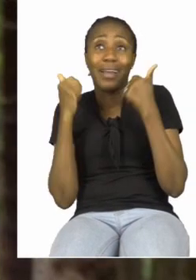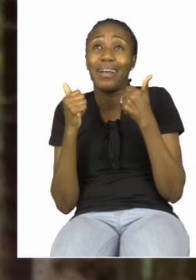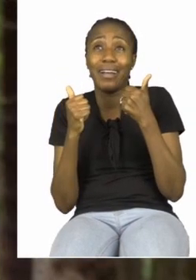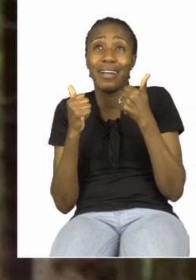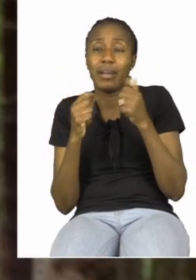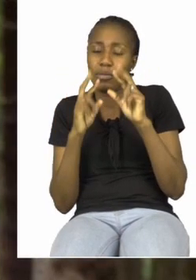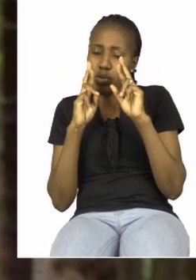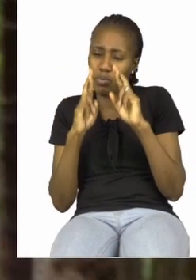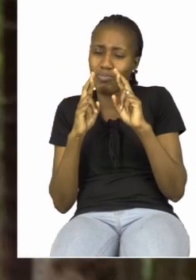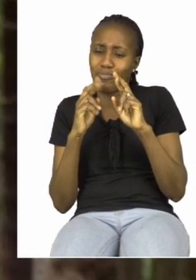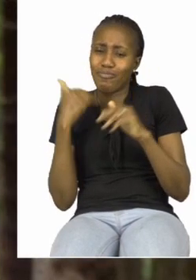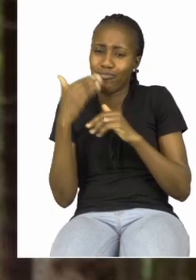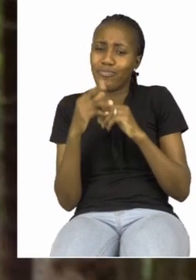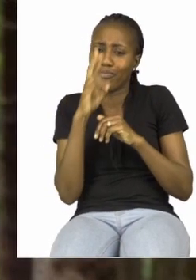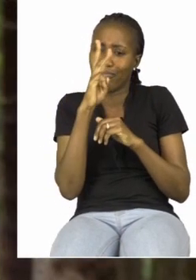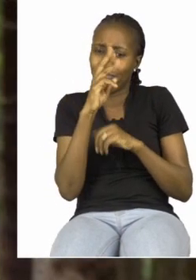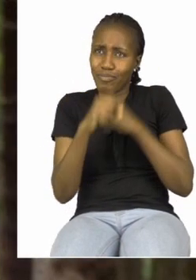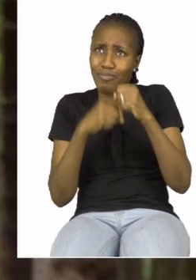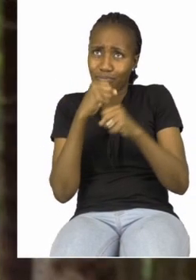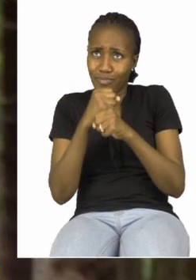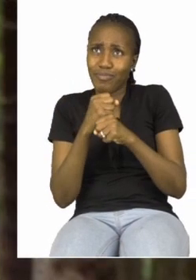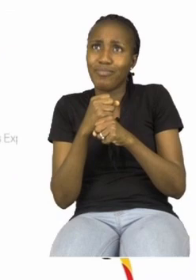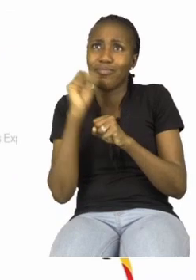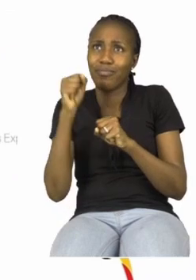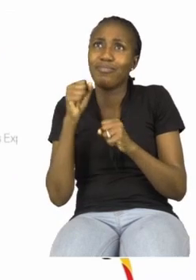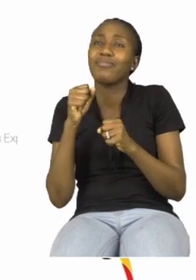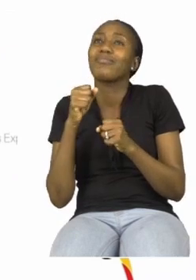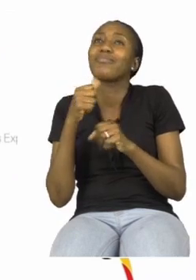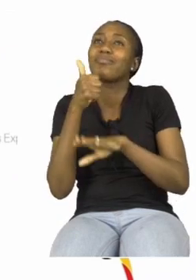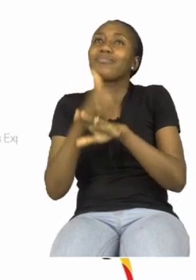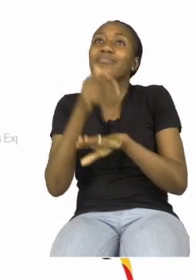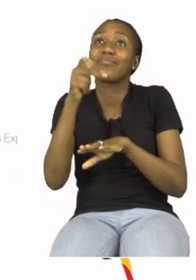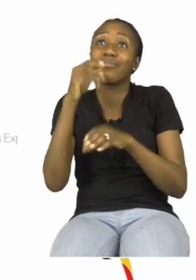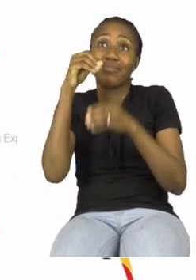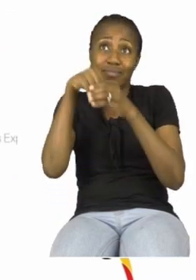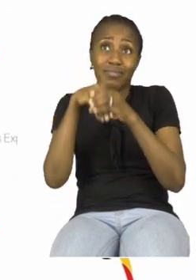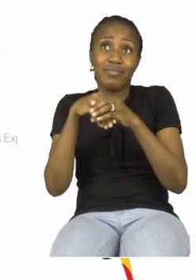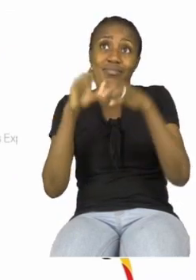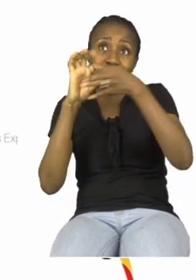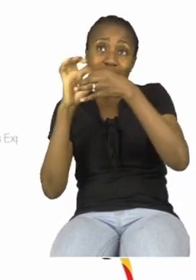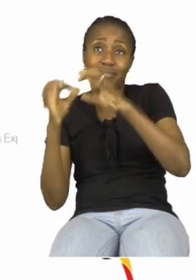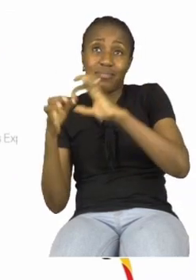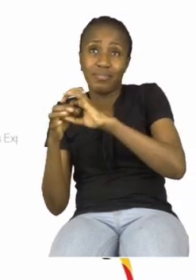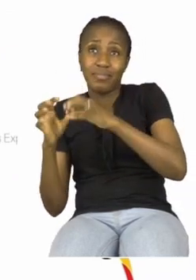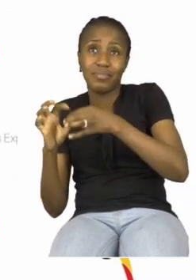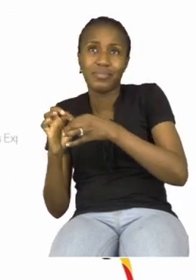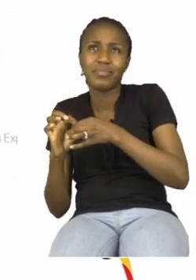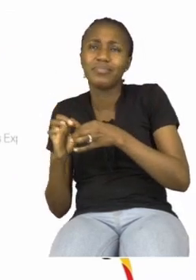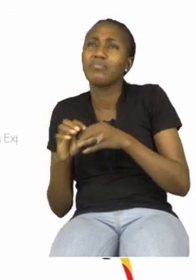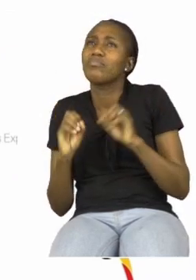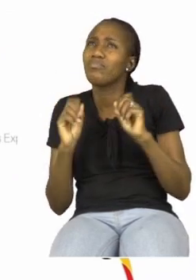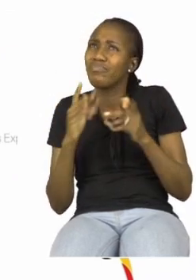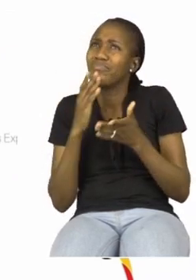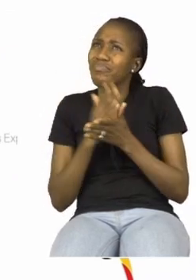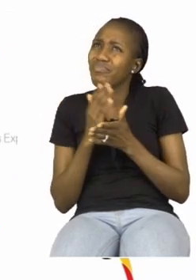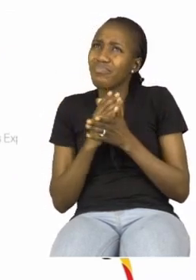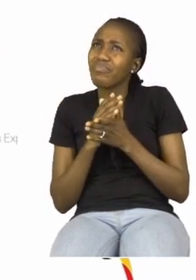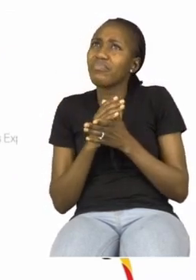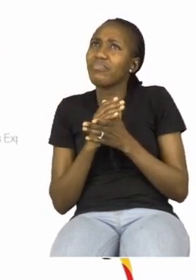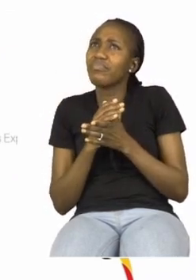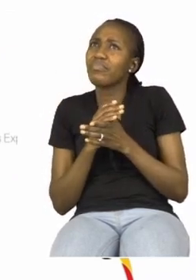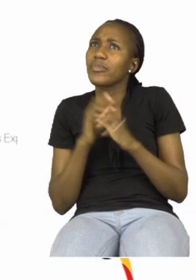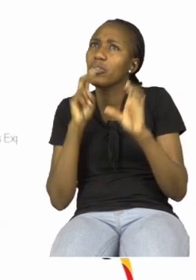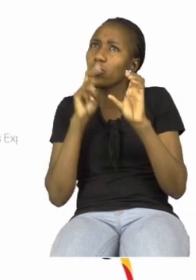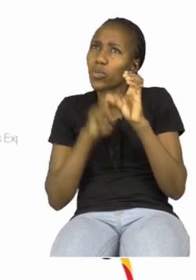time again, I get the same chance. Of course, you don't find a lot of athletes going to the Olympics at a very